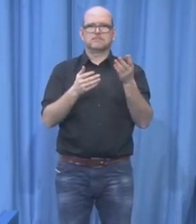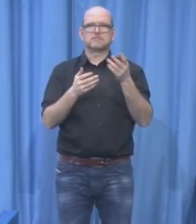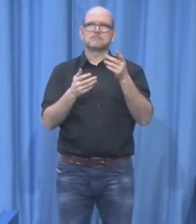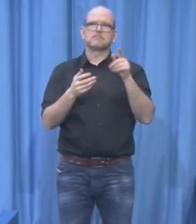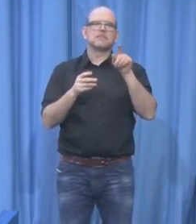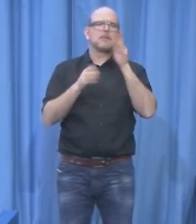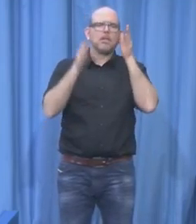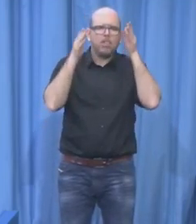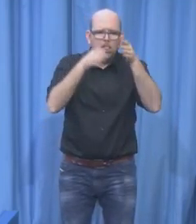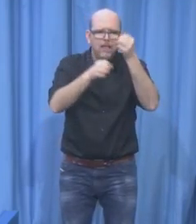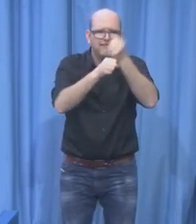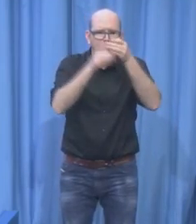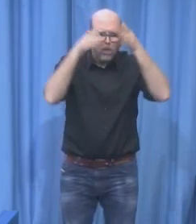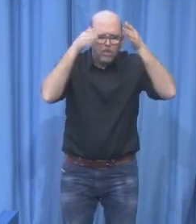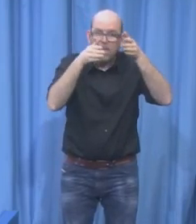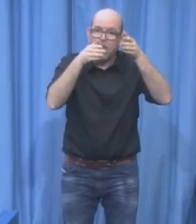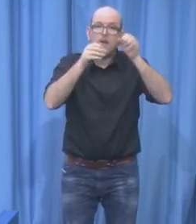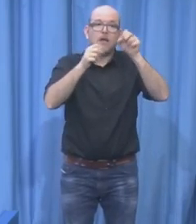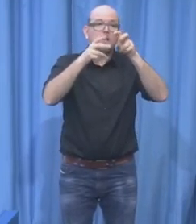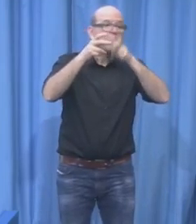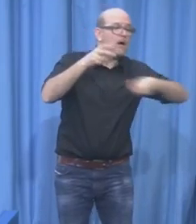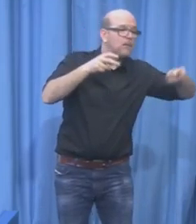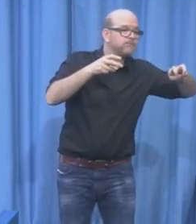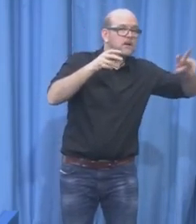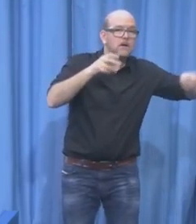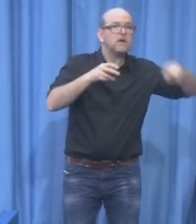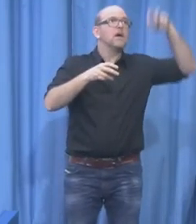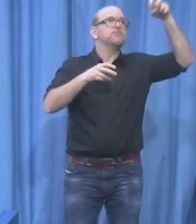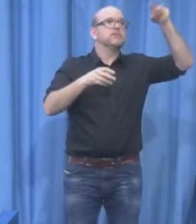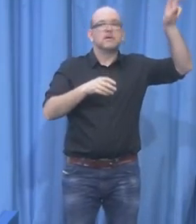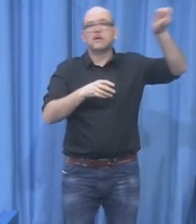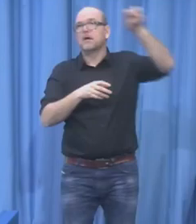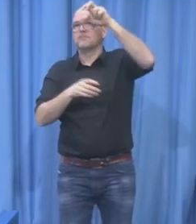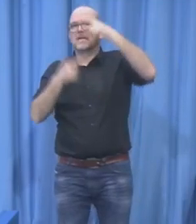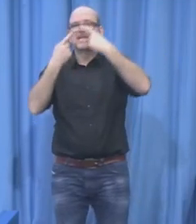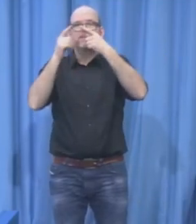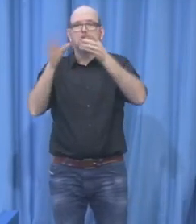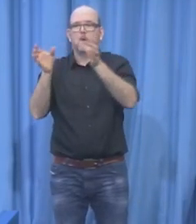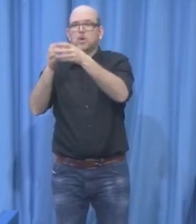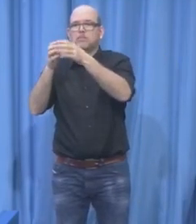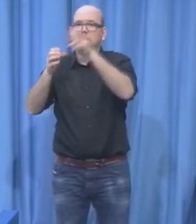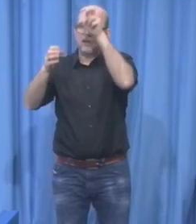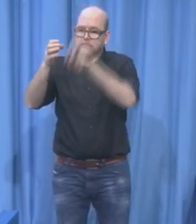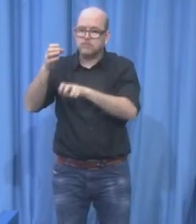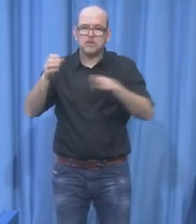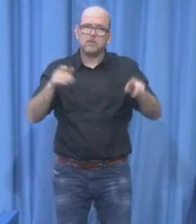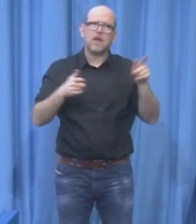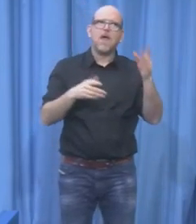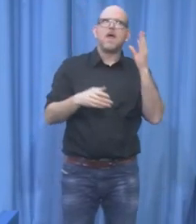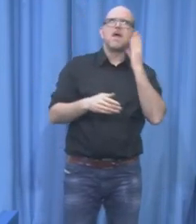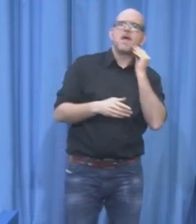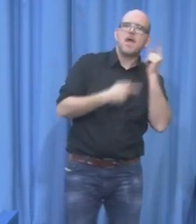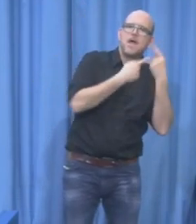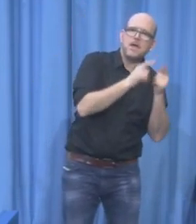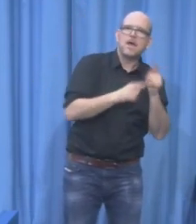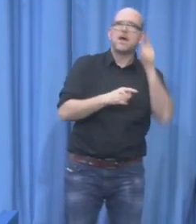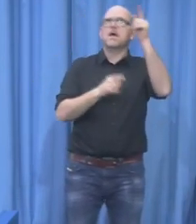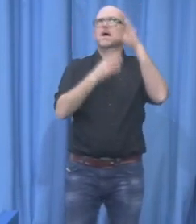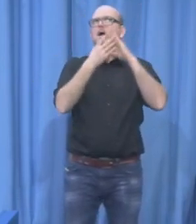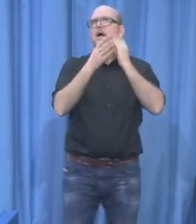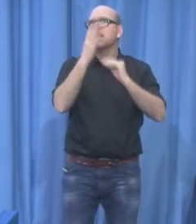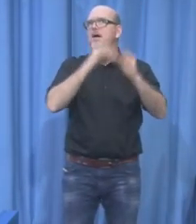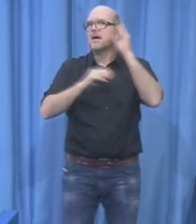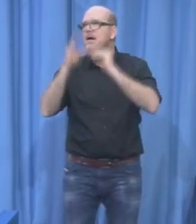that'll be mirrored across the place. What people get out of it is they get competitive, marketable, transferable skills. Yes, people with intellectual